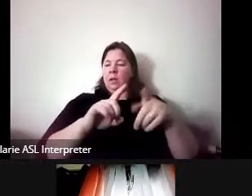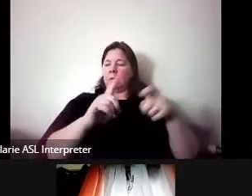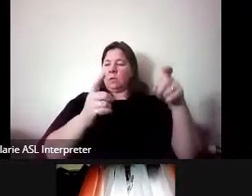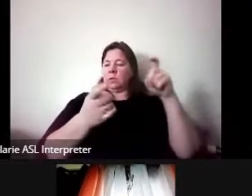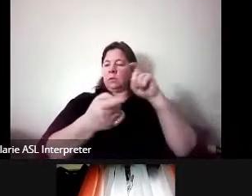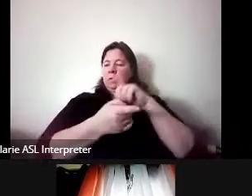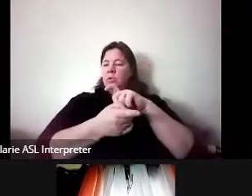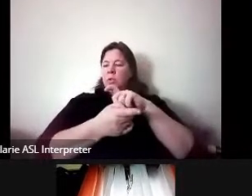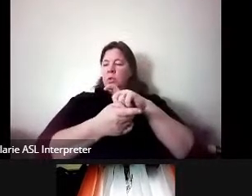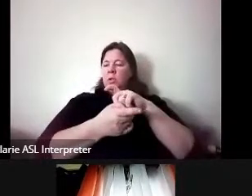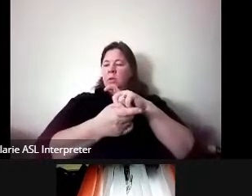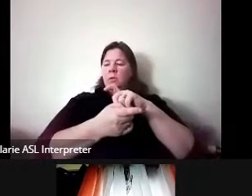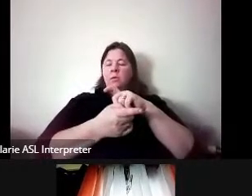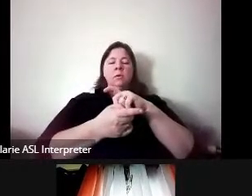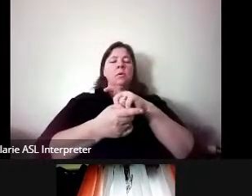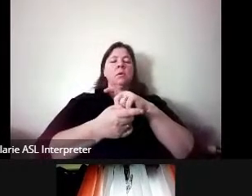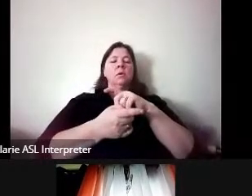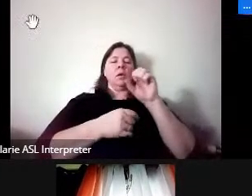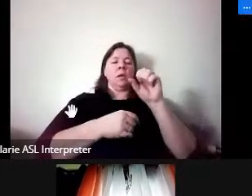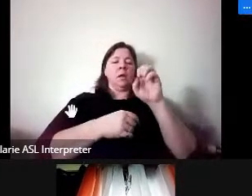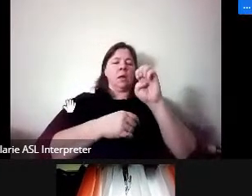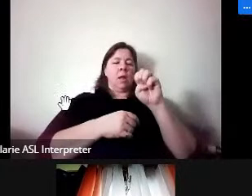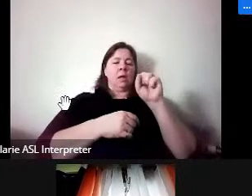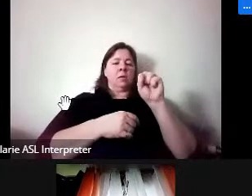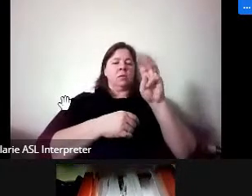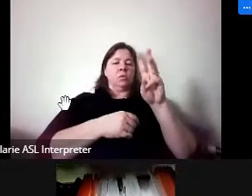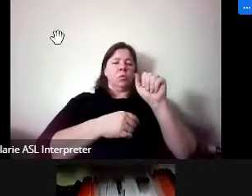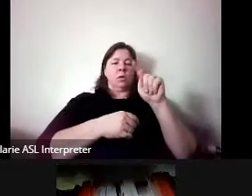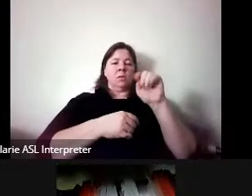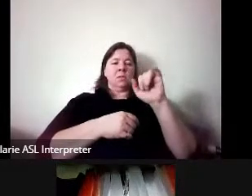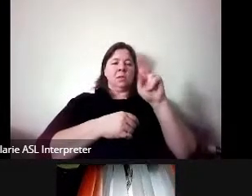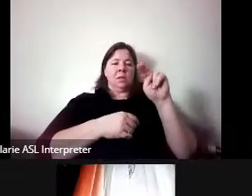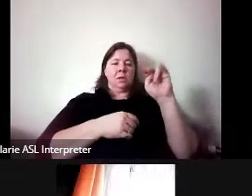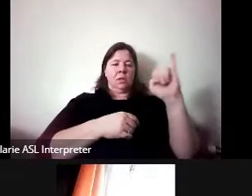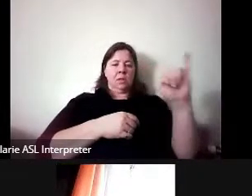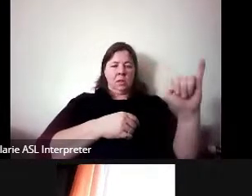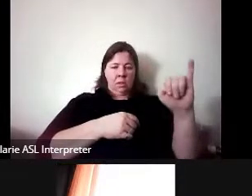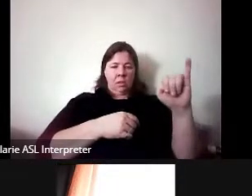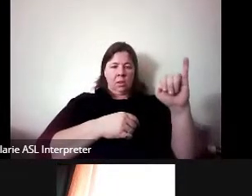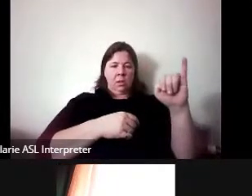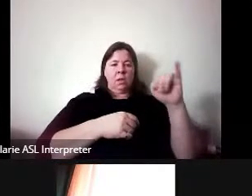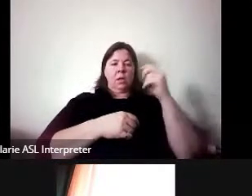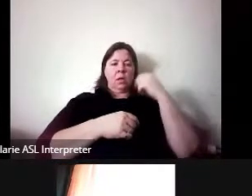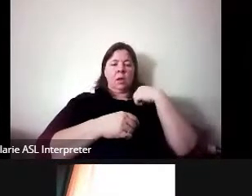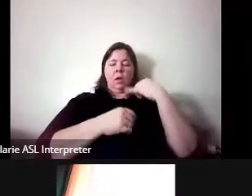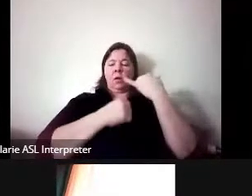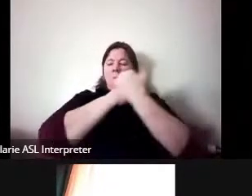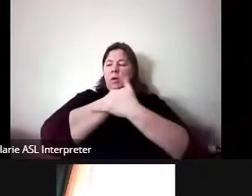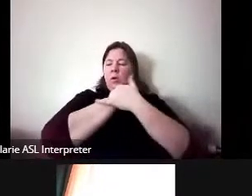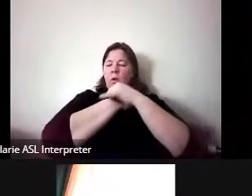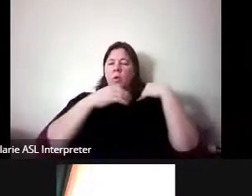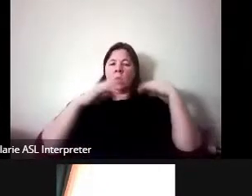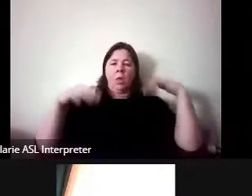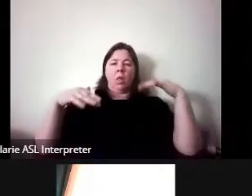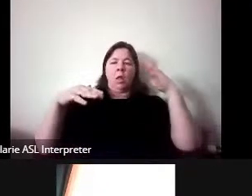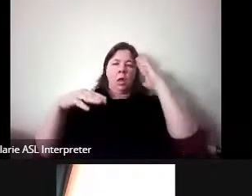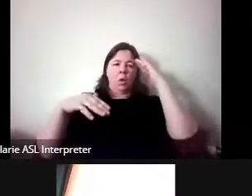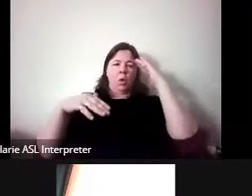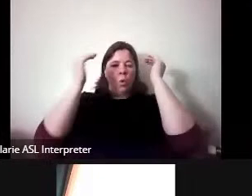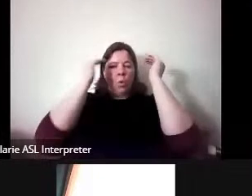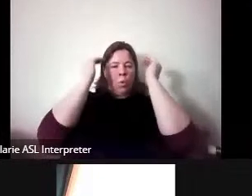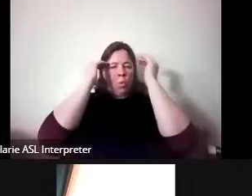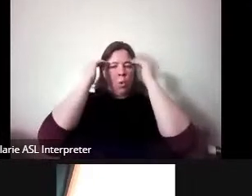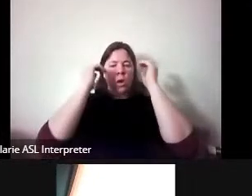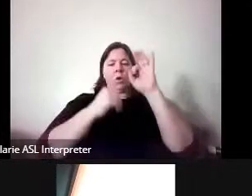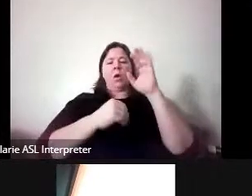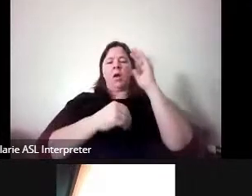from Swaziland to Eswatini, and that was a country that I saw on my team that I wasn't aware of before. But I